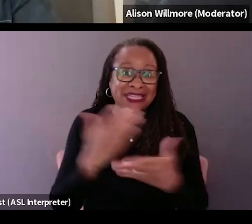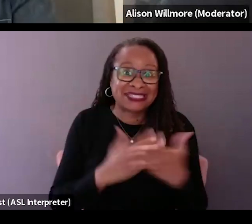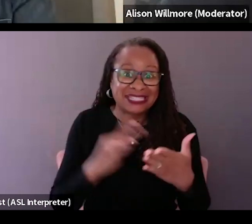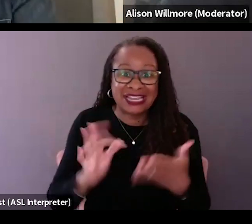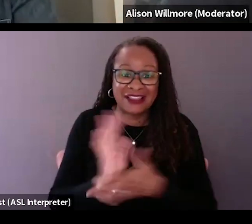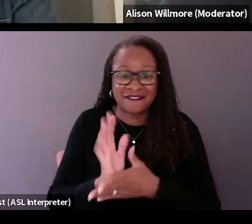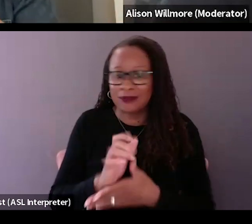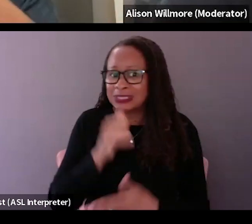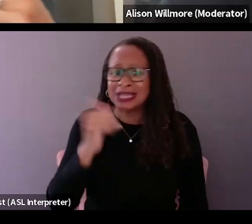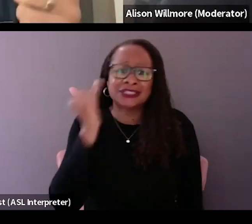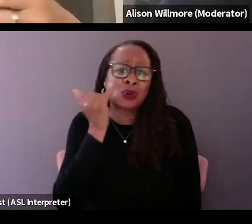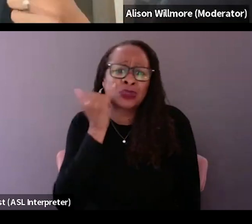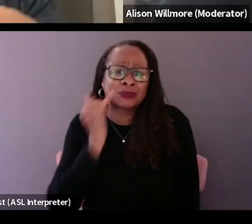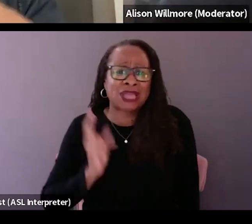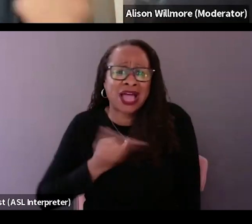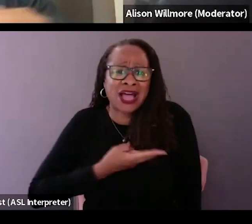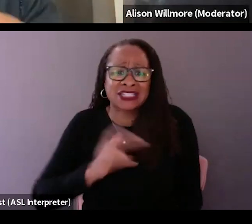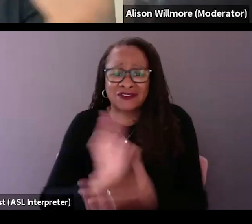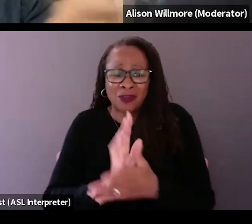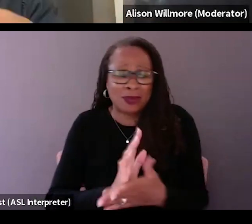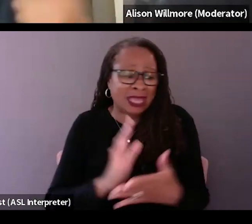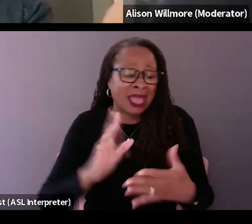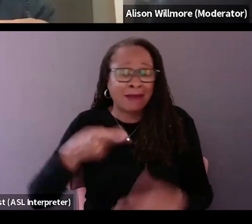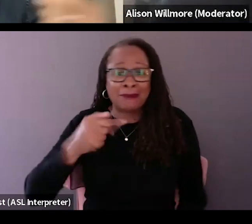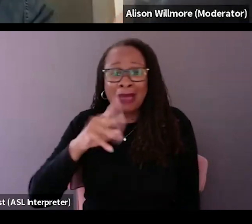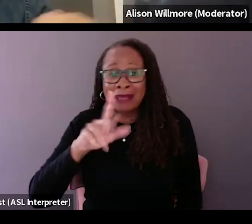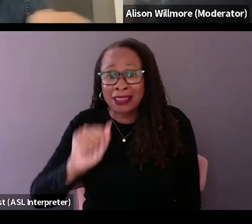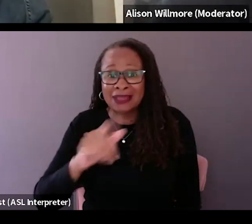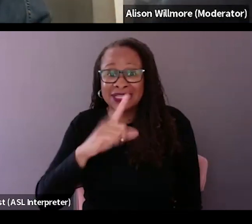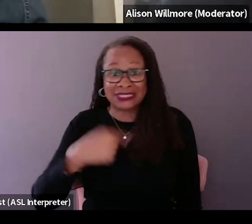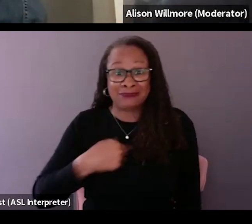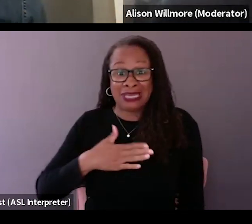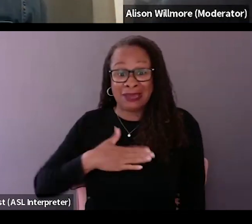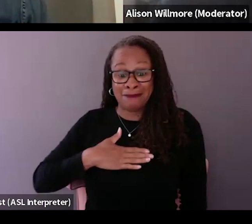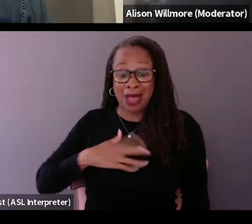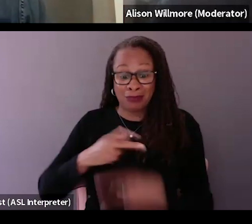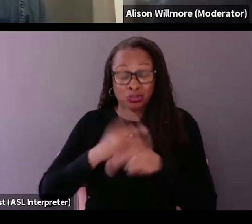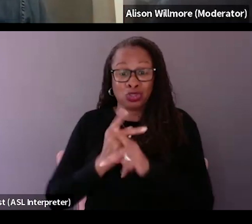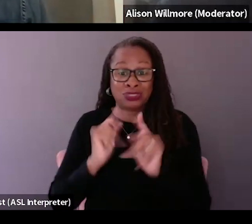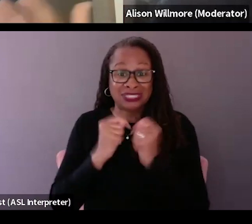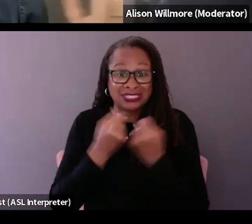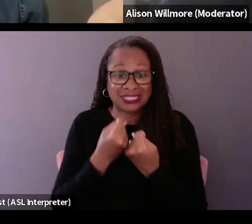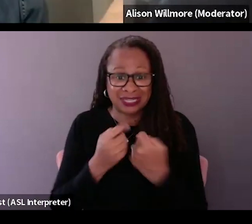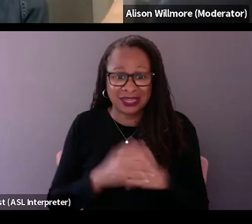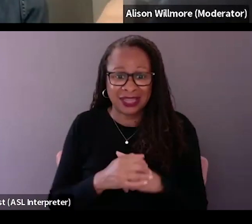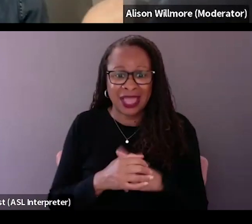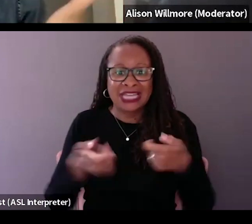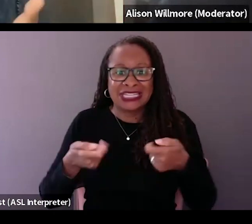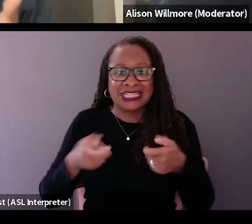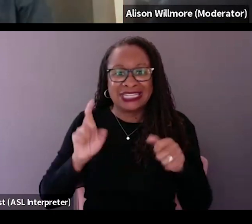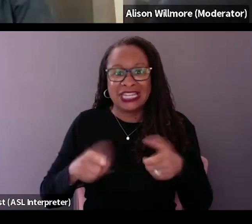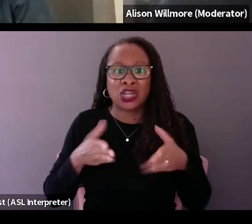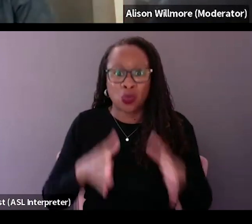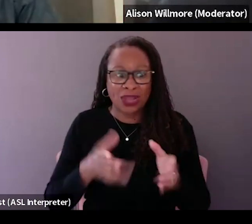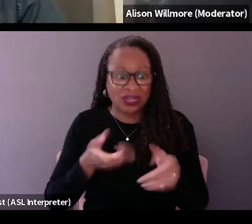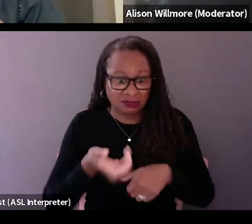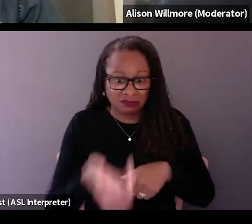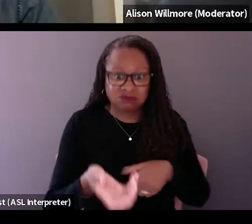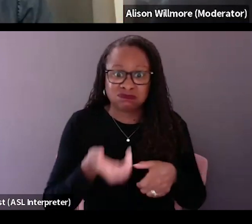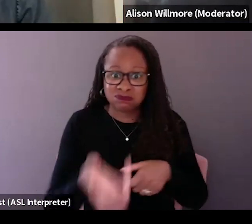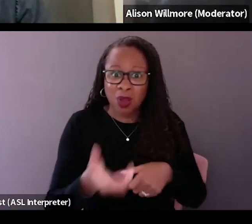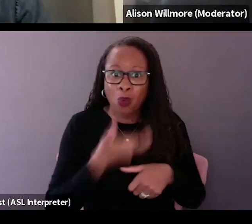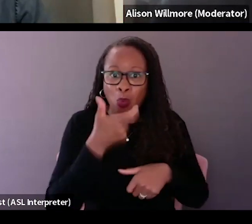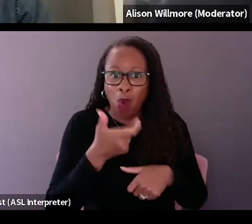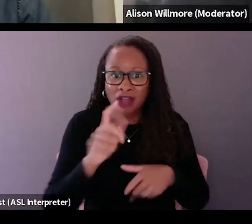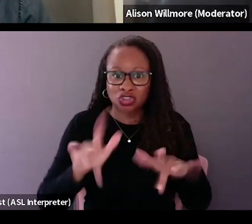just me and my producing team needing a way to pop these tapes in and watch it to know, because, you know, she lives on an island. It's hard to bring that stuff